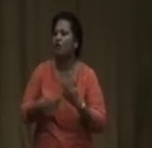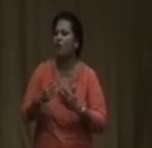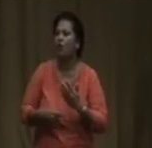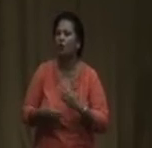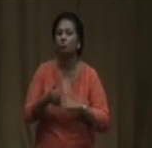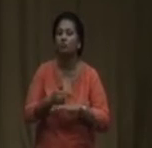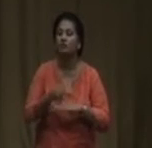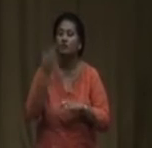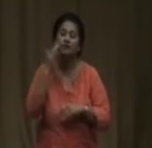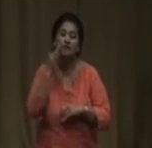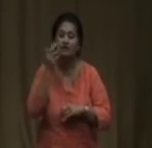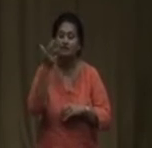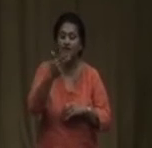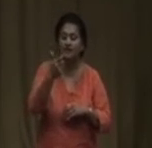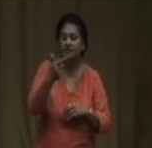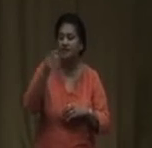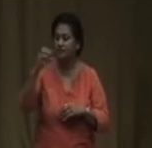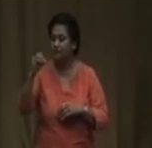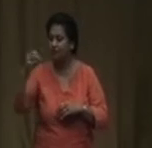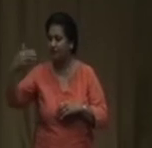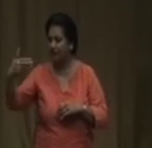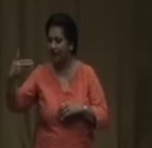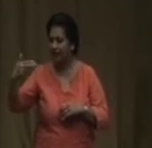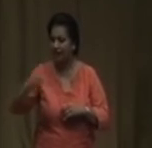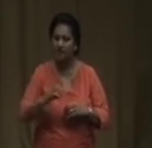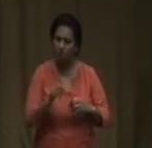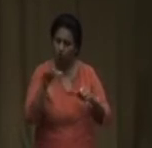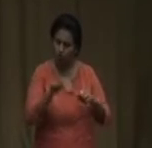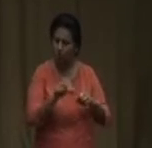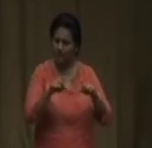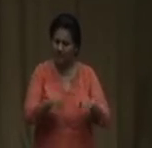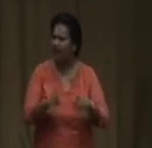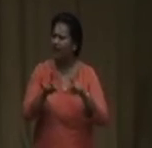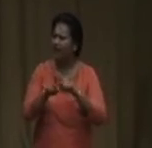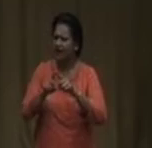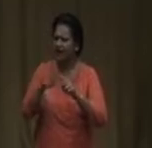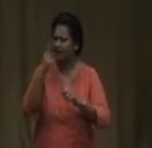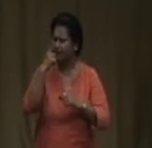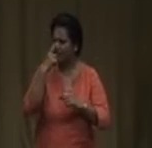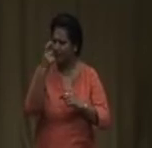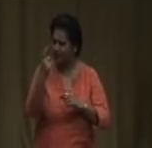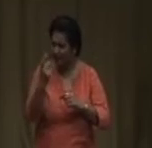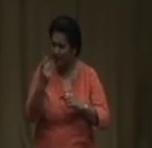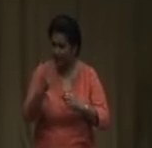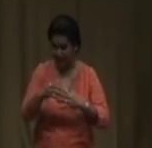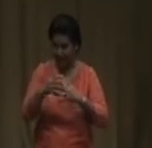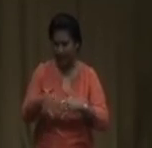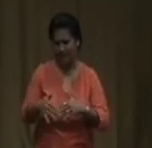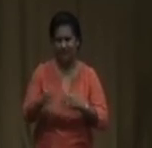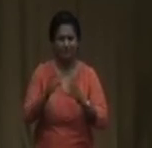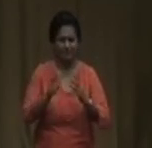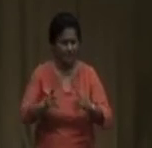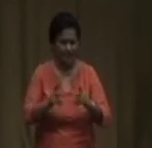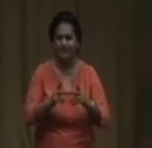1709. This is clearly something that should be in the public domain. But of course, with the photographer taking the image, the